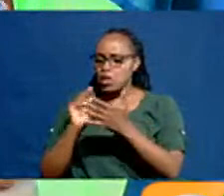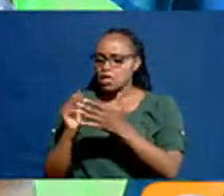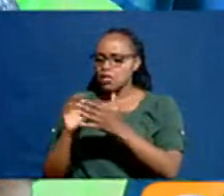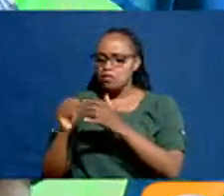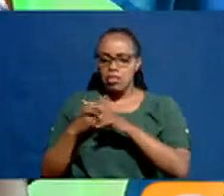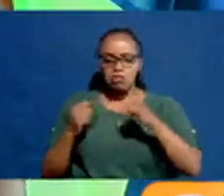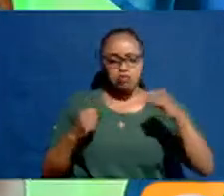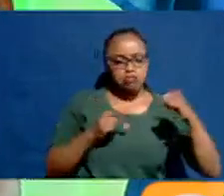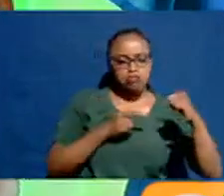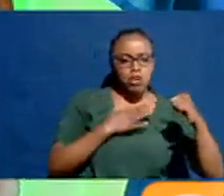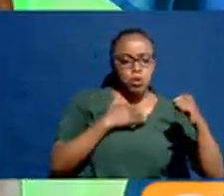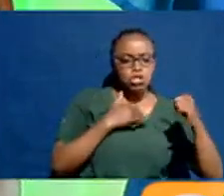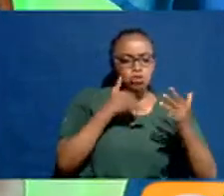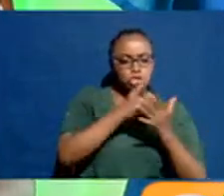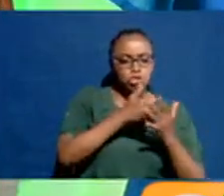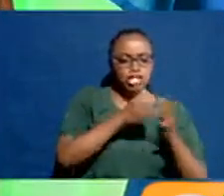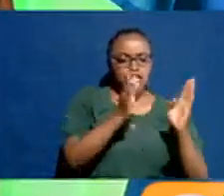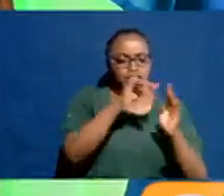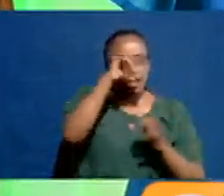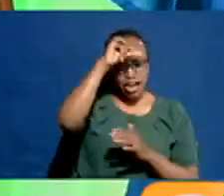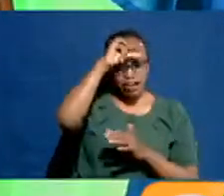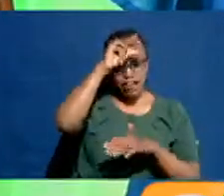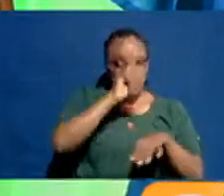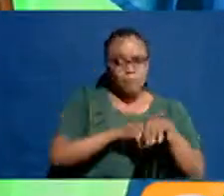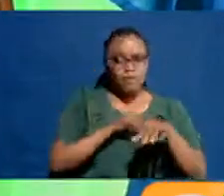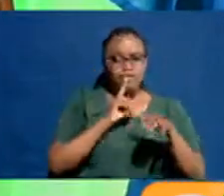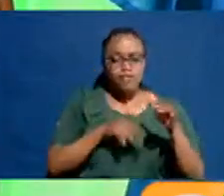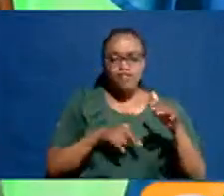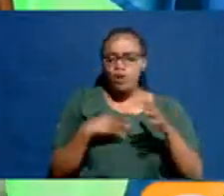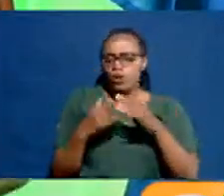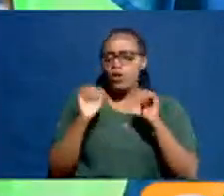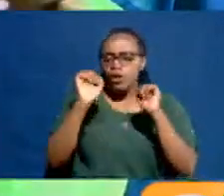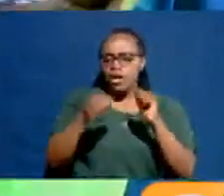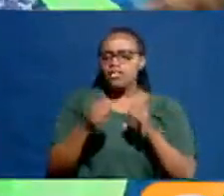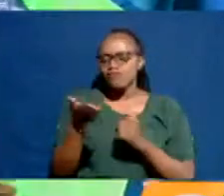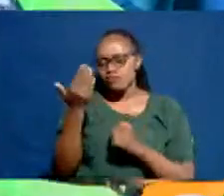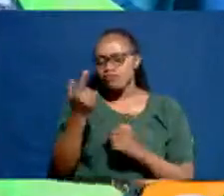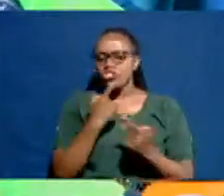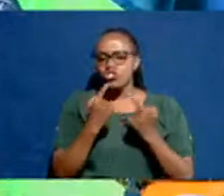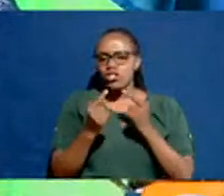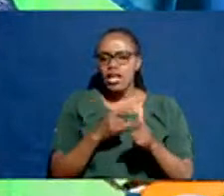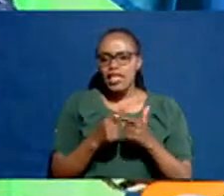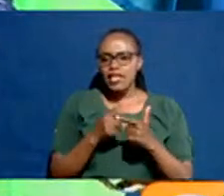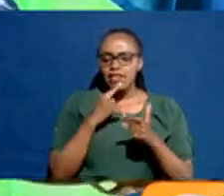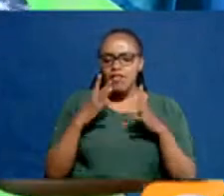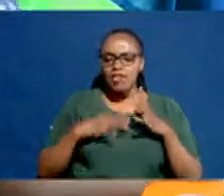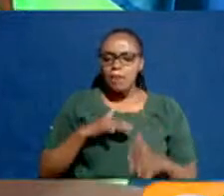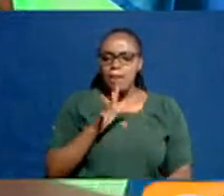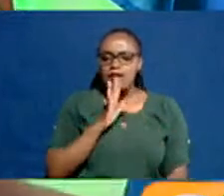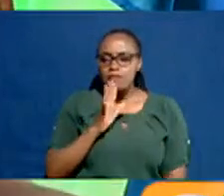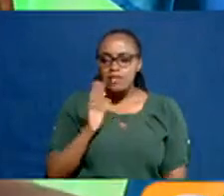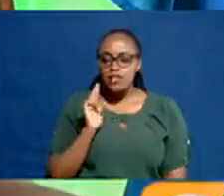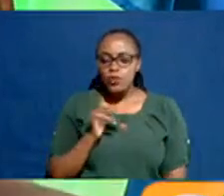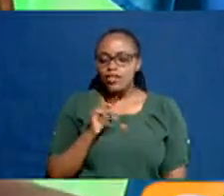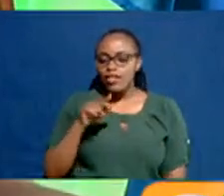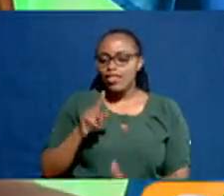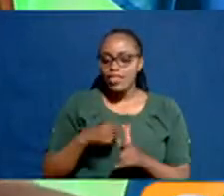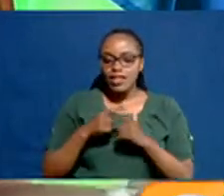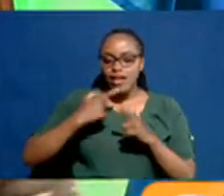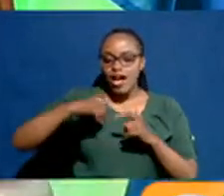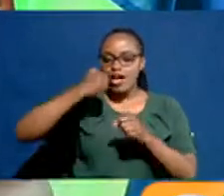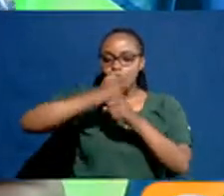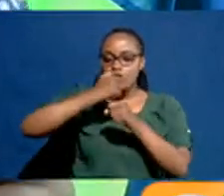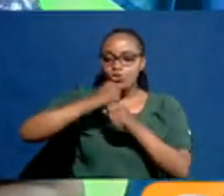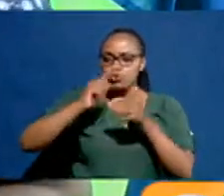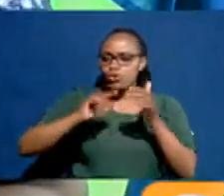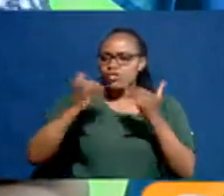the other hand, they want to be part of government. When we say, okay, come, we talk, they discipline the people who have come to speak to us. What are we supposed to do? Okay,